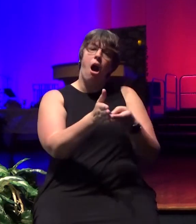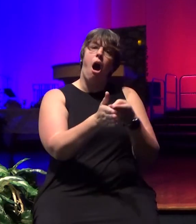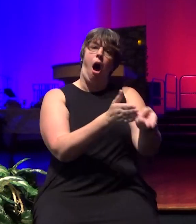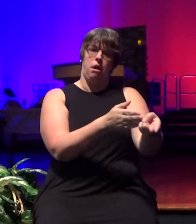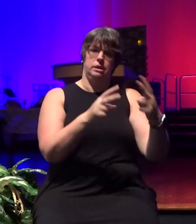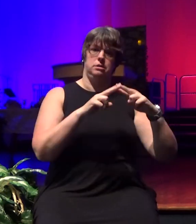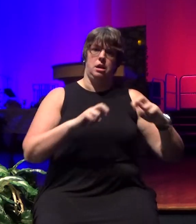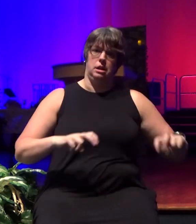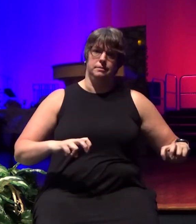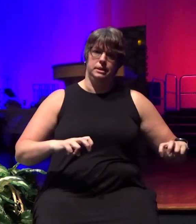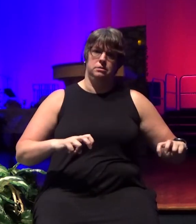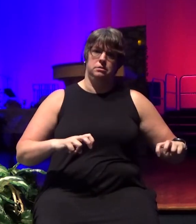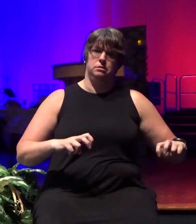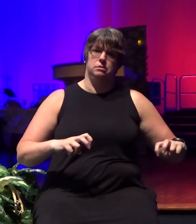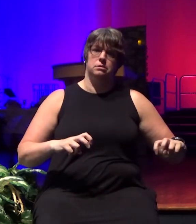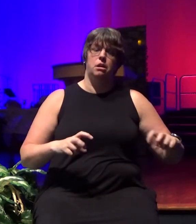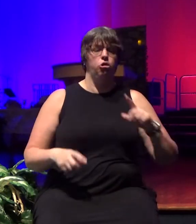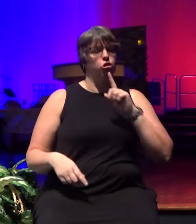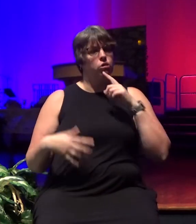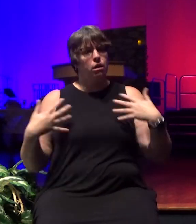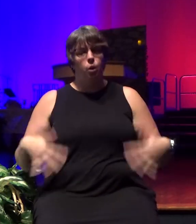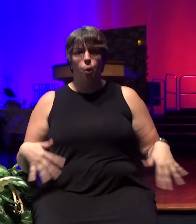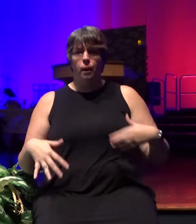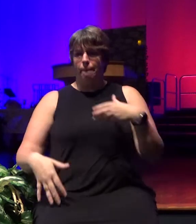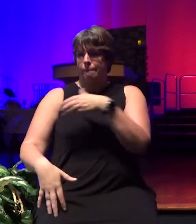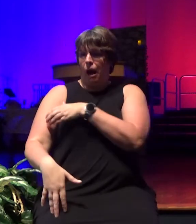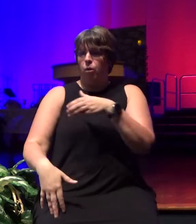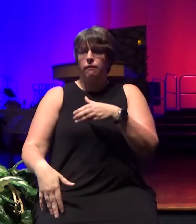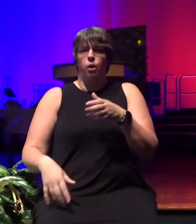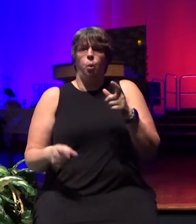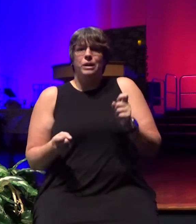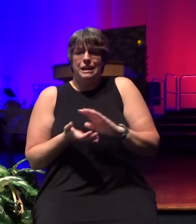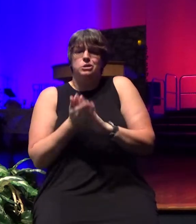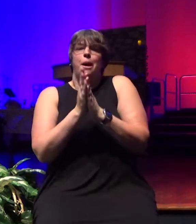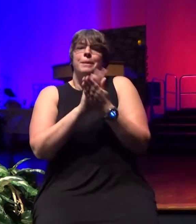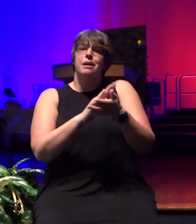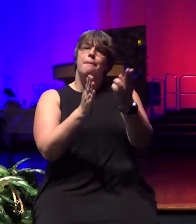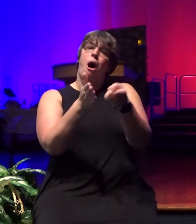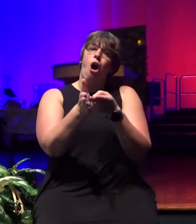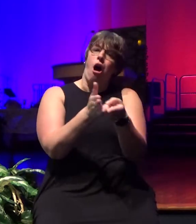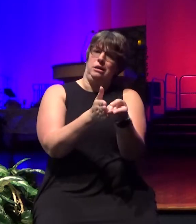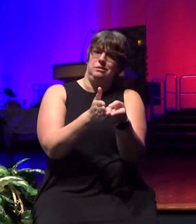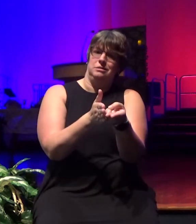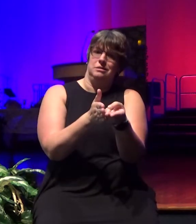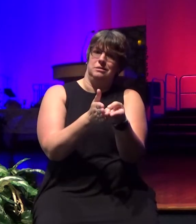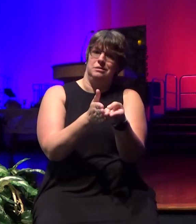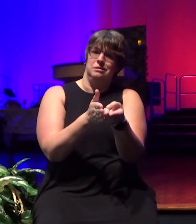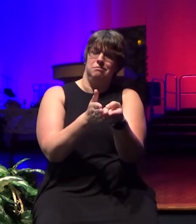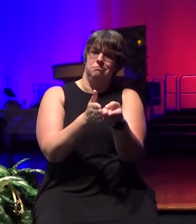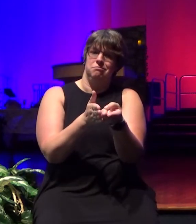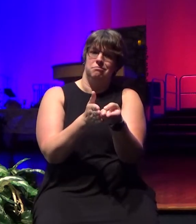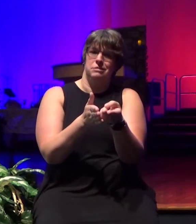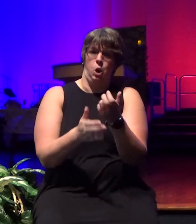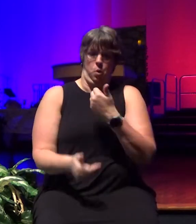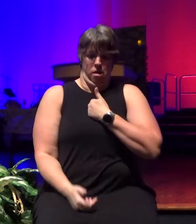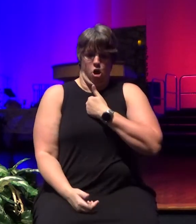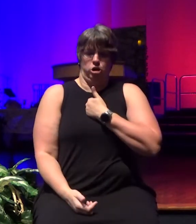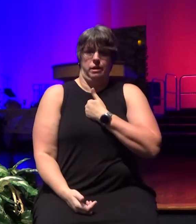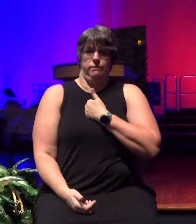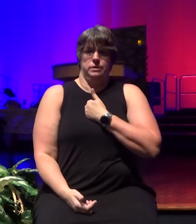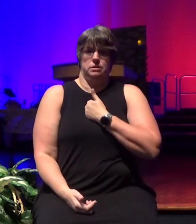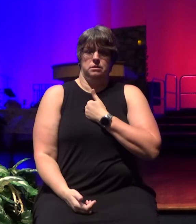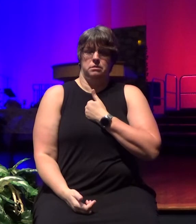ourselves and take a look at what have I been allowing to be active in my awareness, my consciousness, my